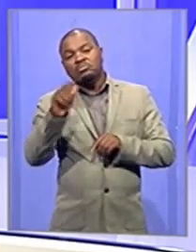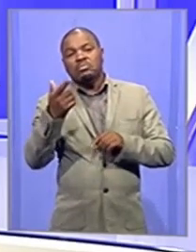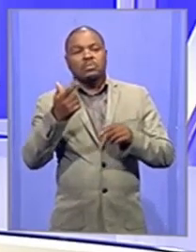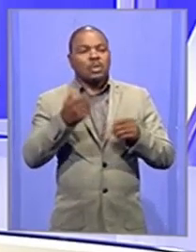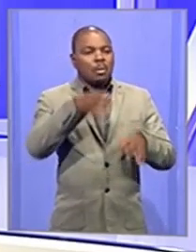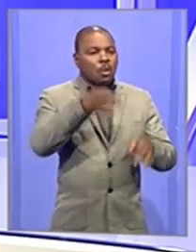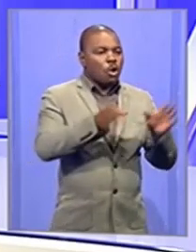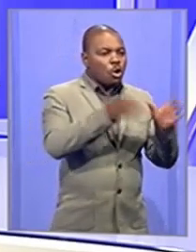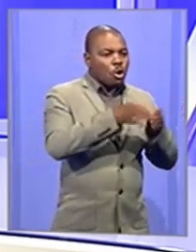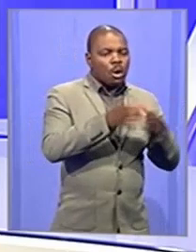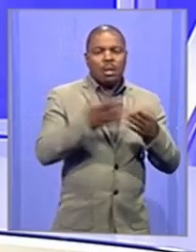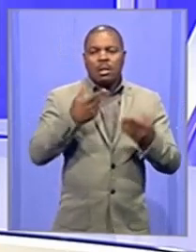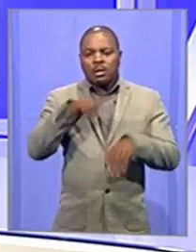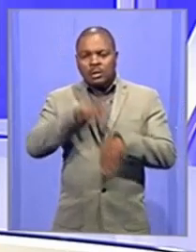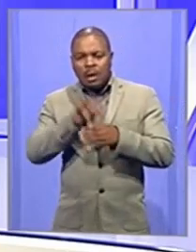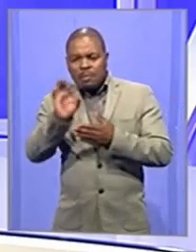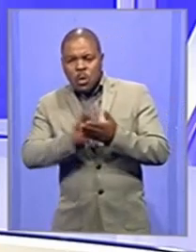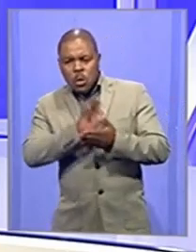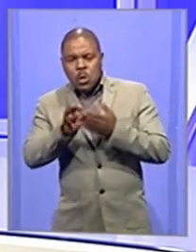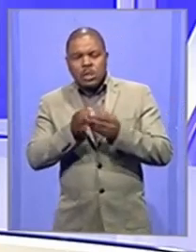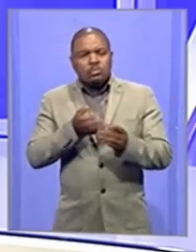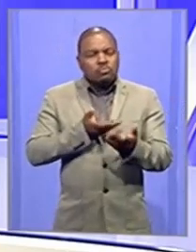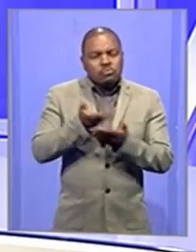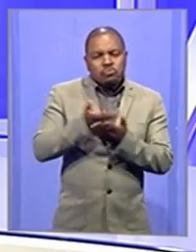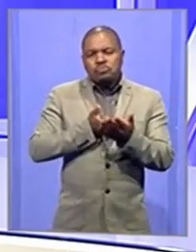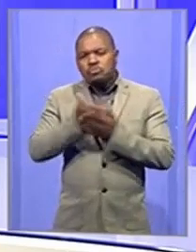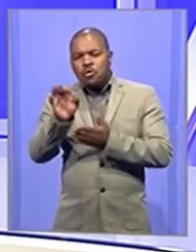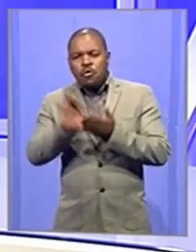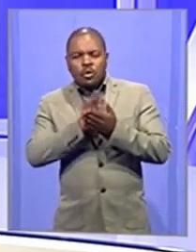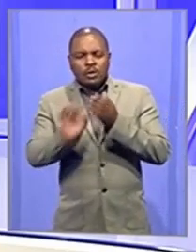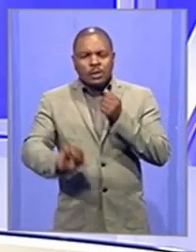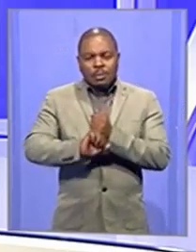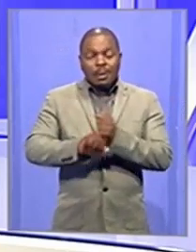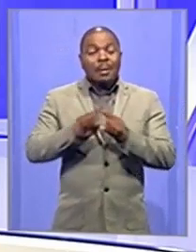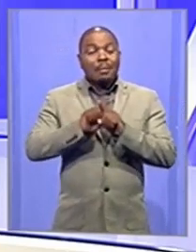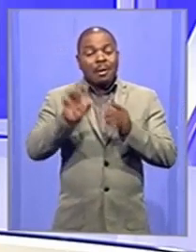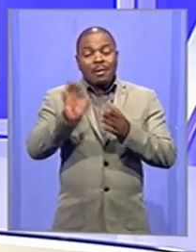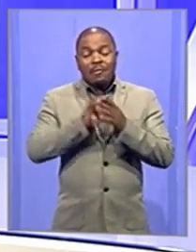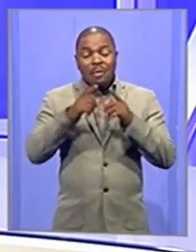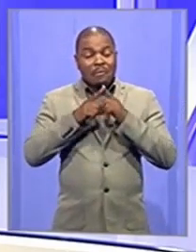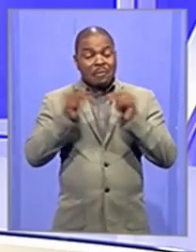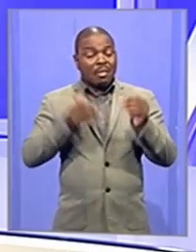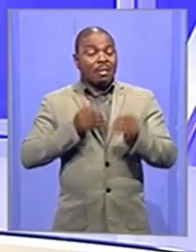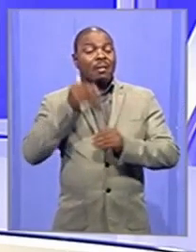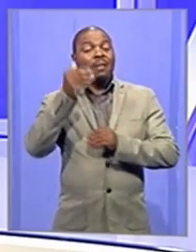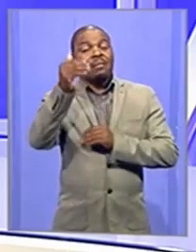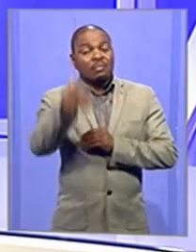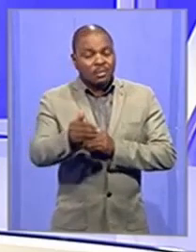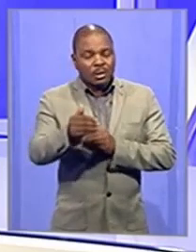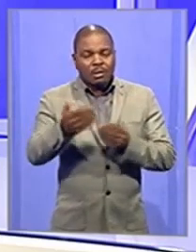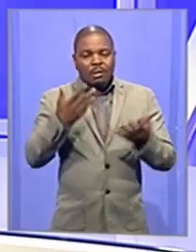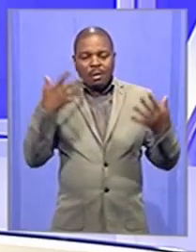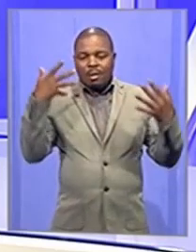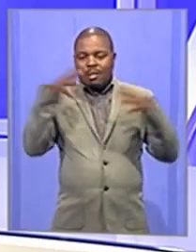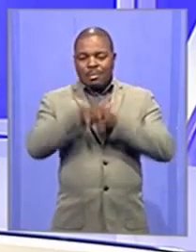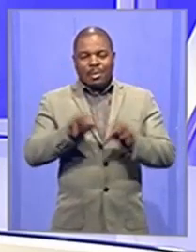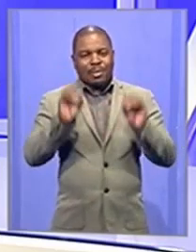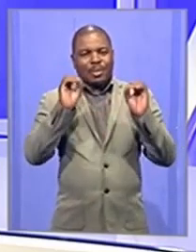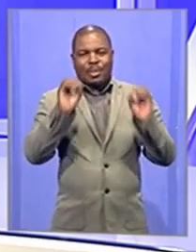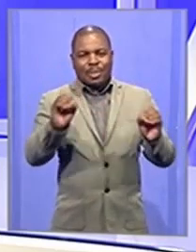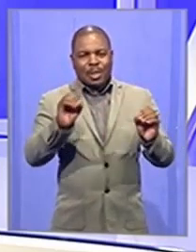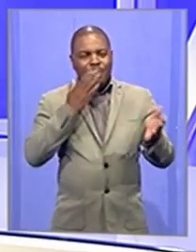ya dipolitiki yeo e uauetšago bakgethi. E fela ka morago ga dikgetho ga gona phethagatšo ya seo